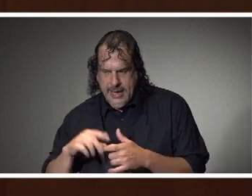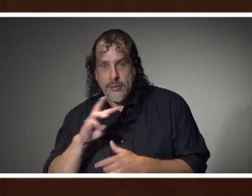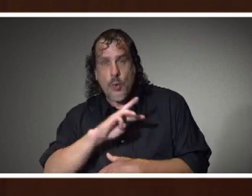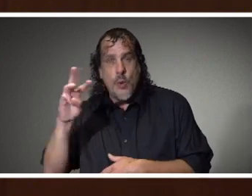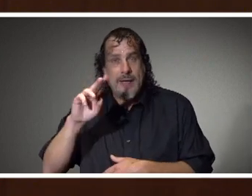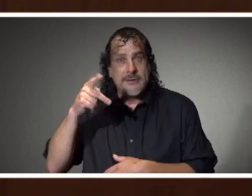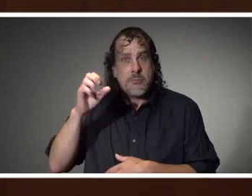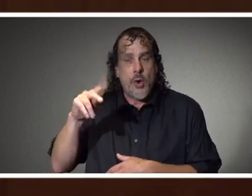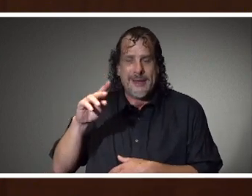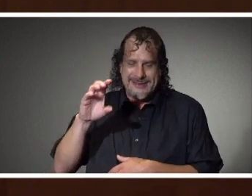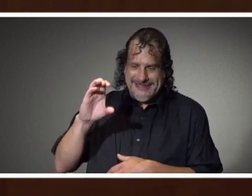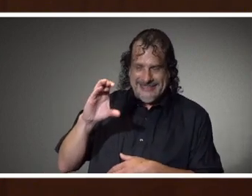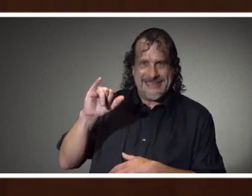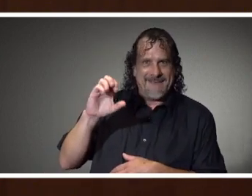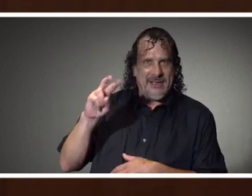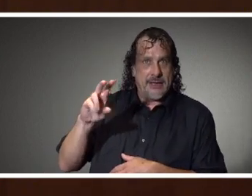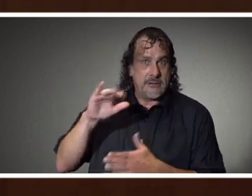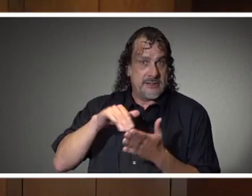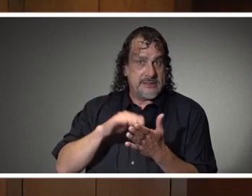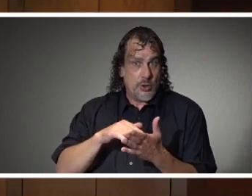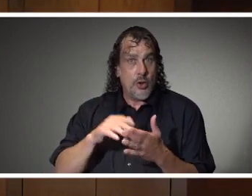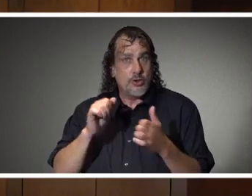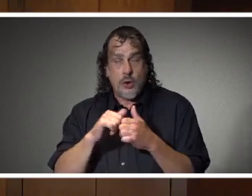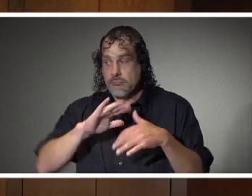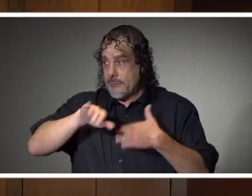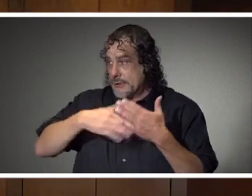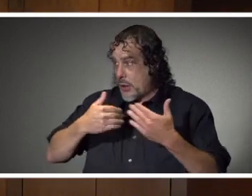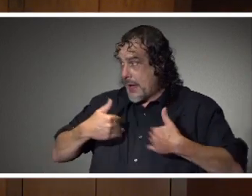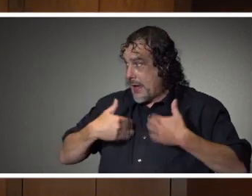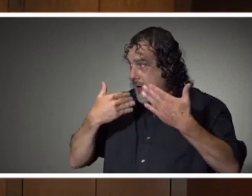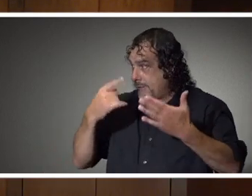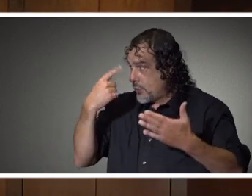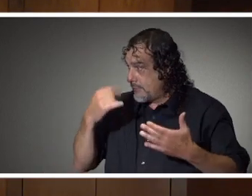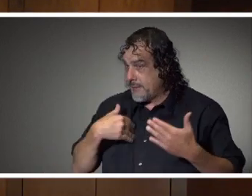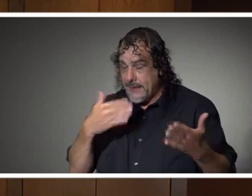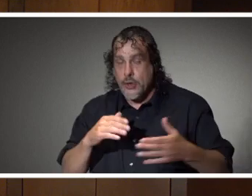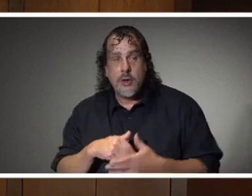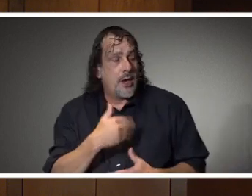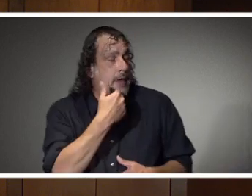Point Civic Center. And that's all I have, Governor. Thank you. Thank you, Dr. Dobbs.